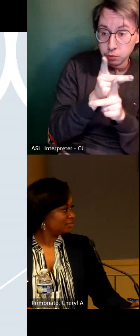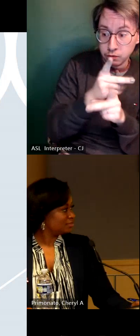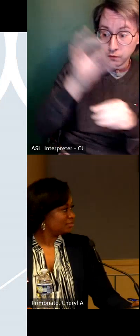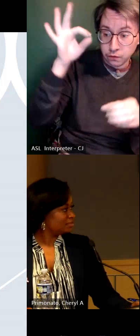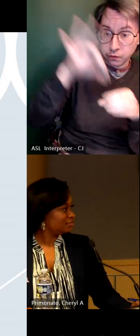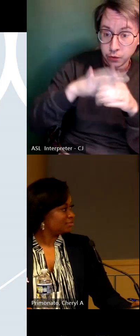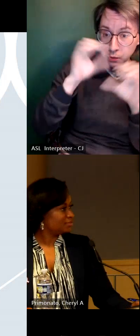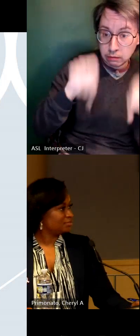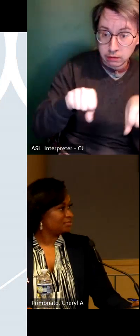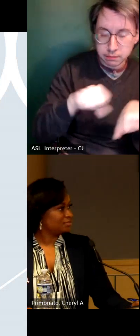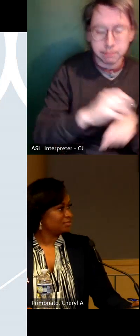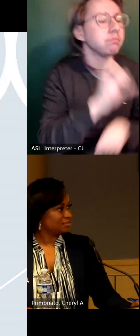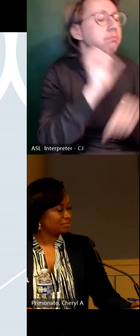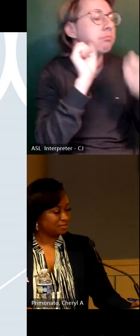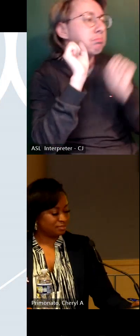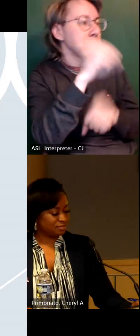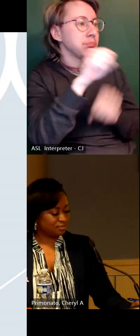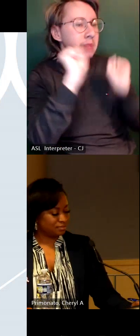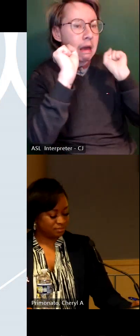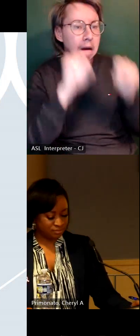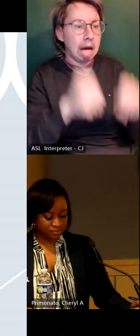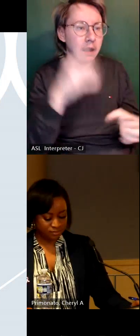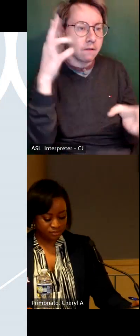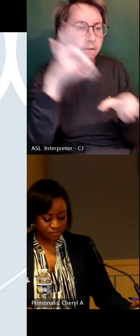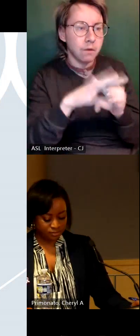So moved. Second,